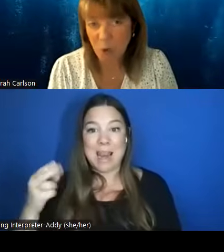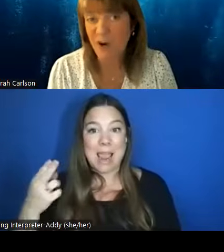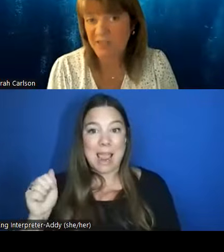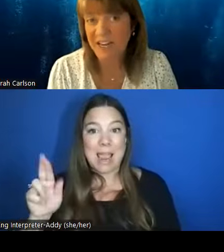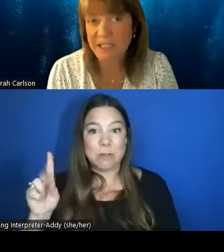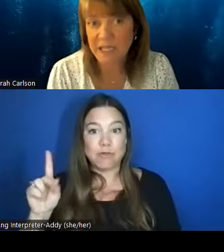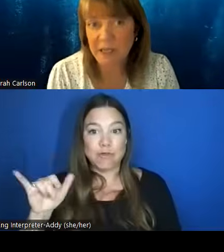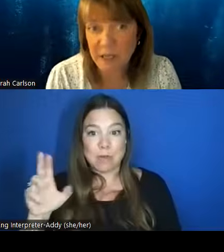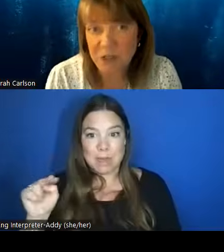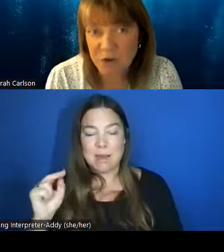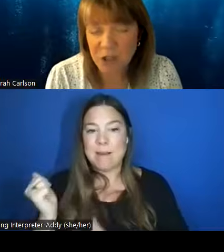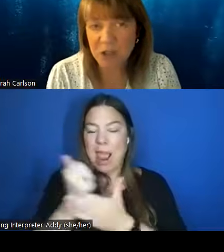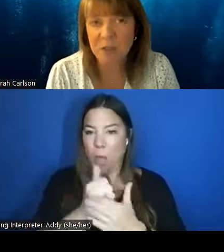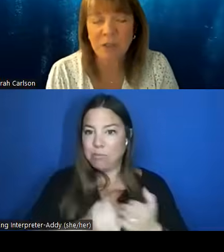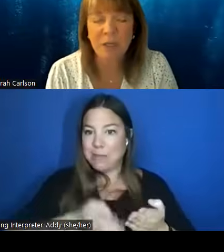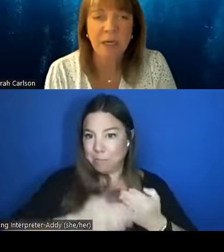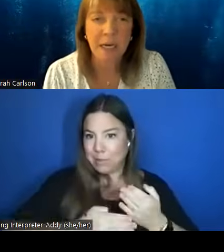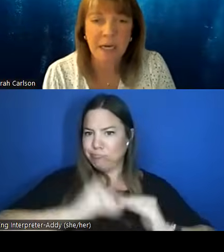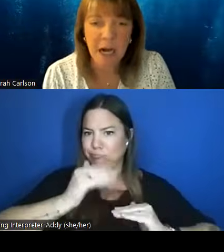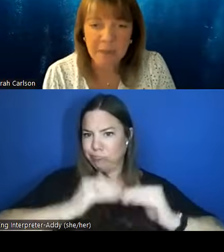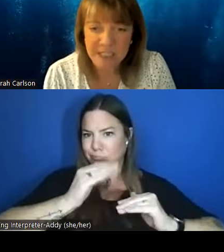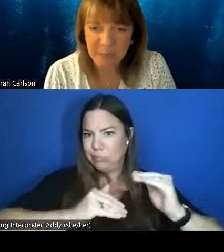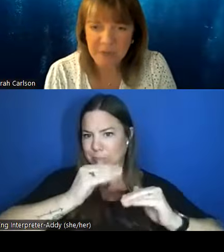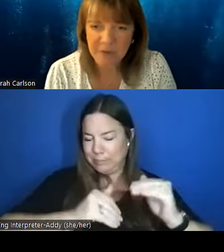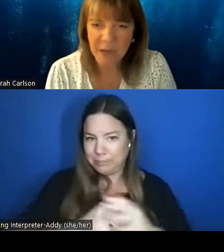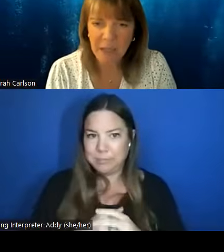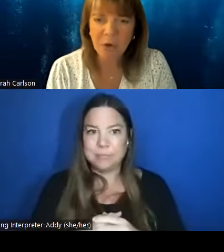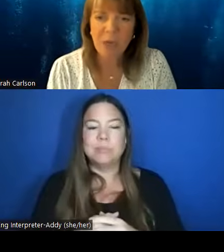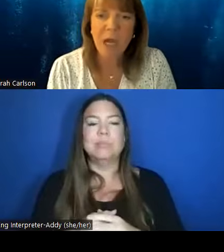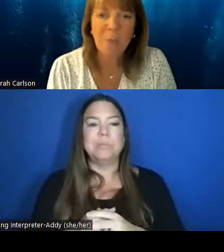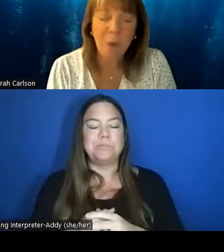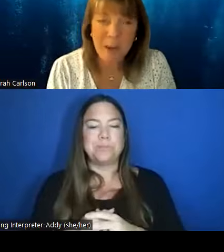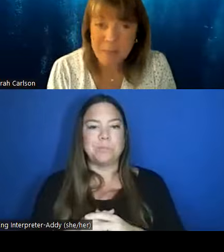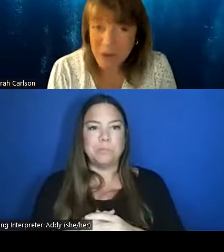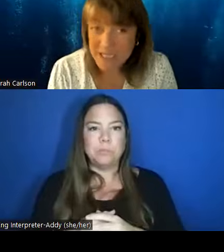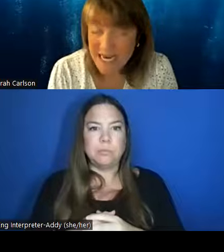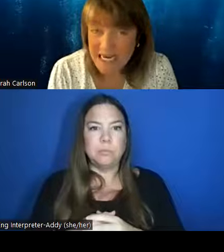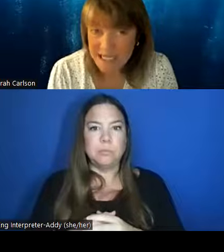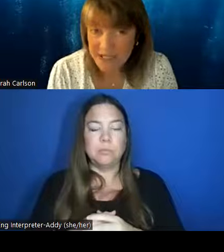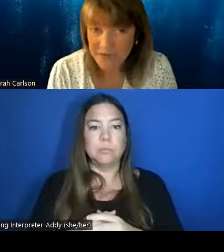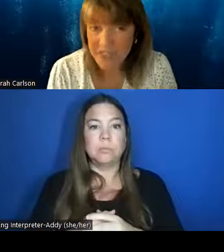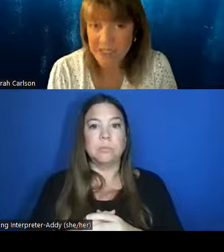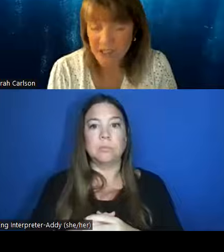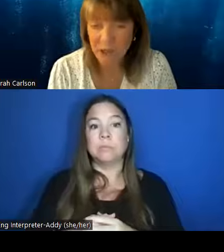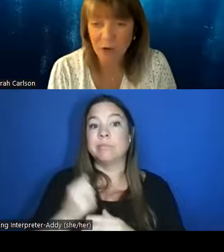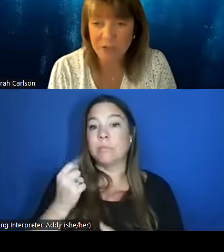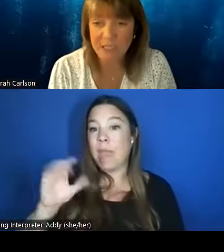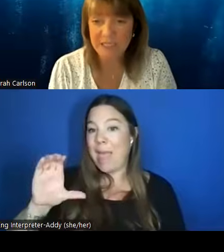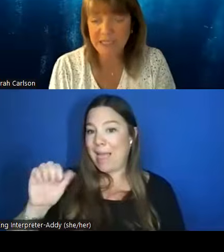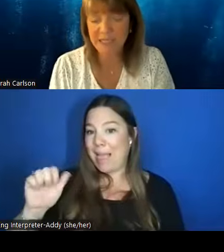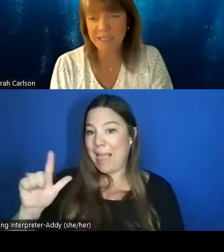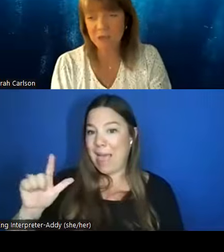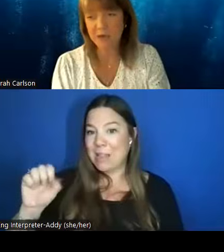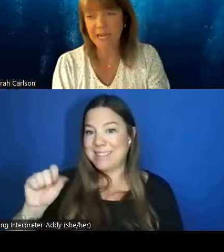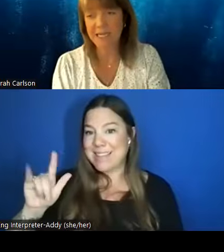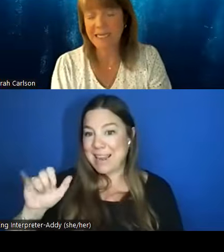completing or advancing construction on the Temple of Apollo. But when Pausanias visited Claros in the